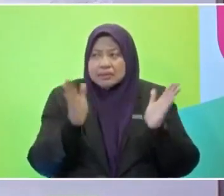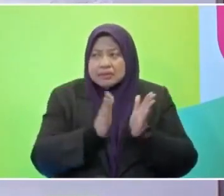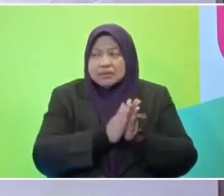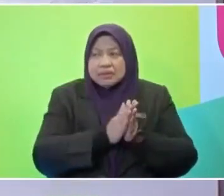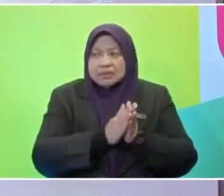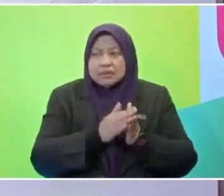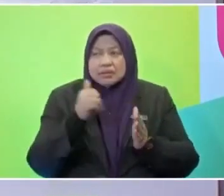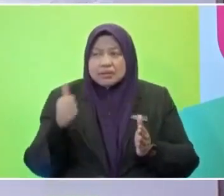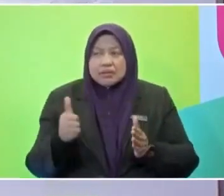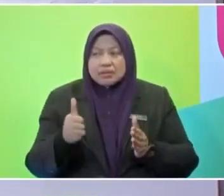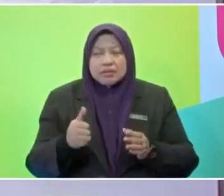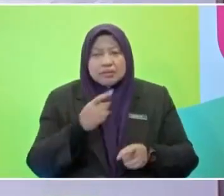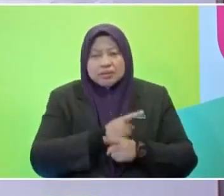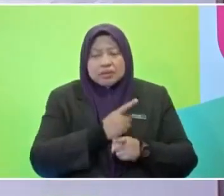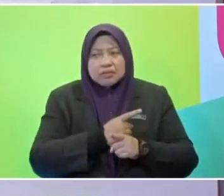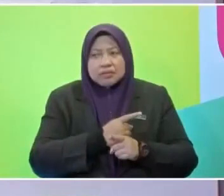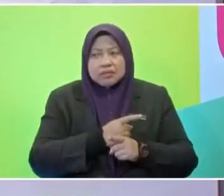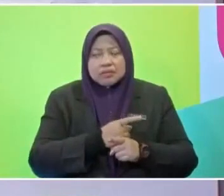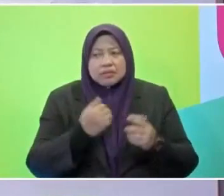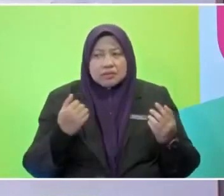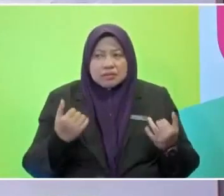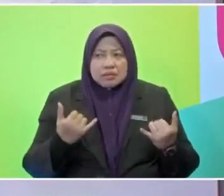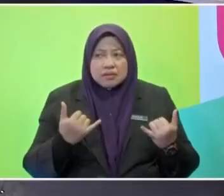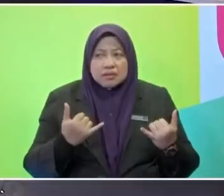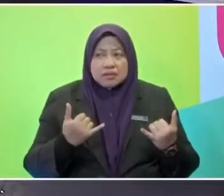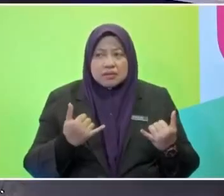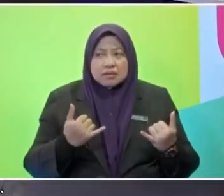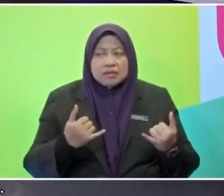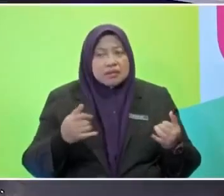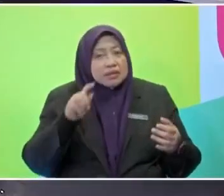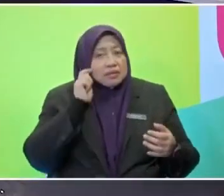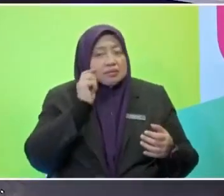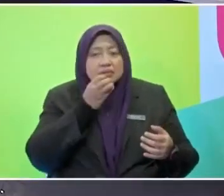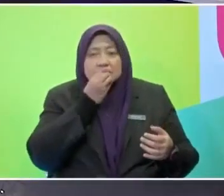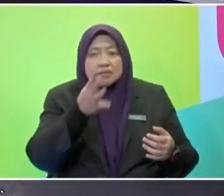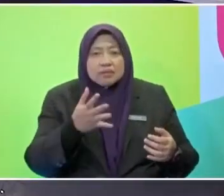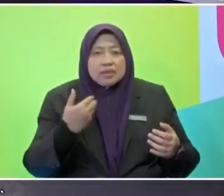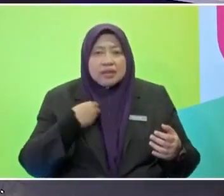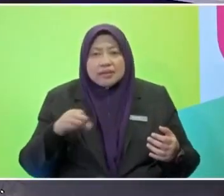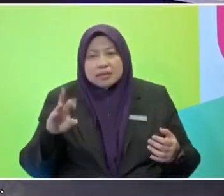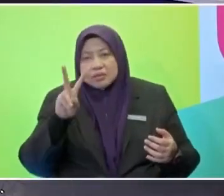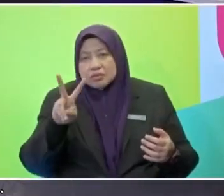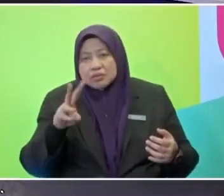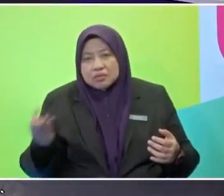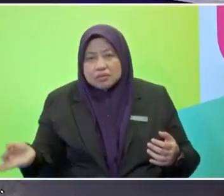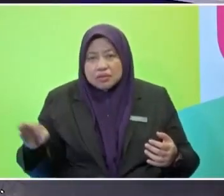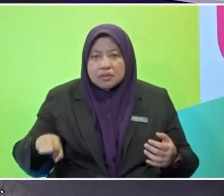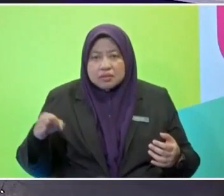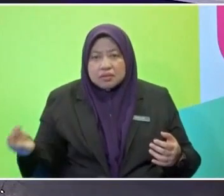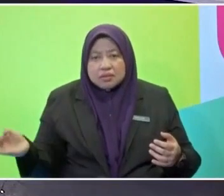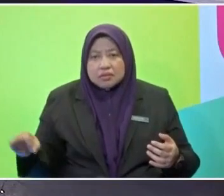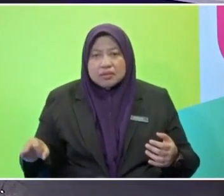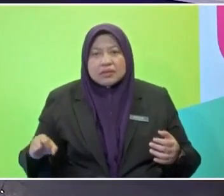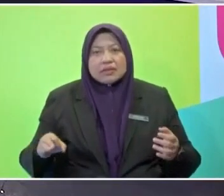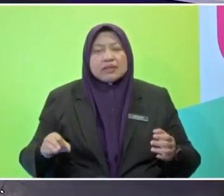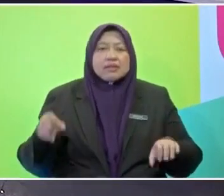excellent, Shafika. It's correct? Yes. Alright. So, but just now, like I mentioned just now, we have two factors that affects the size of the